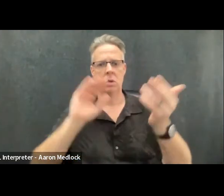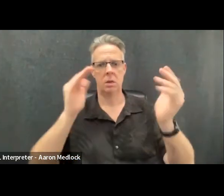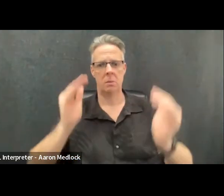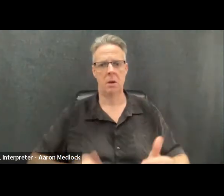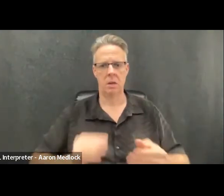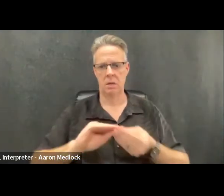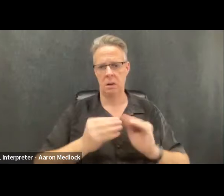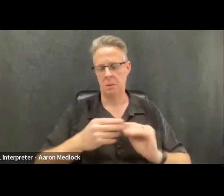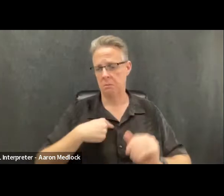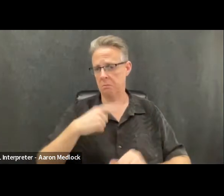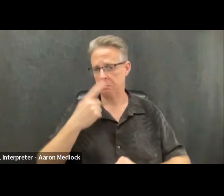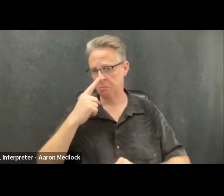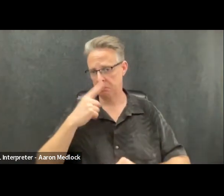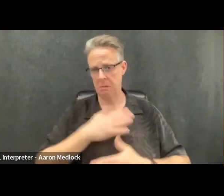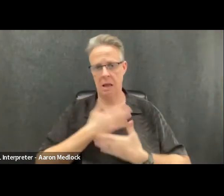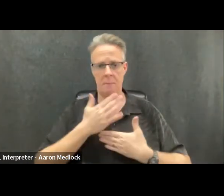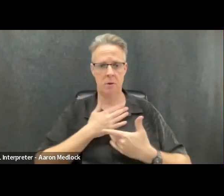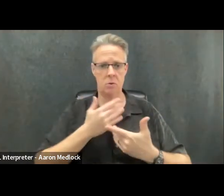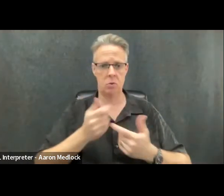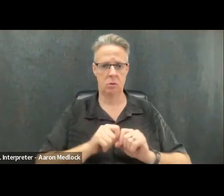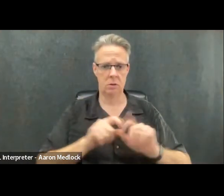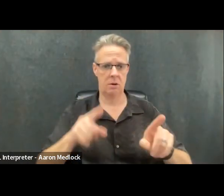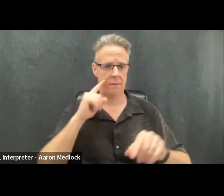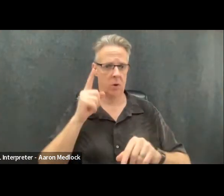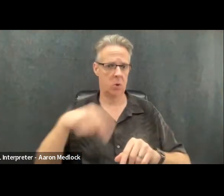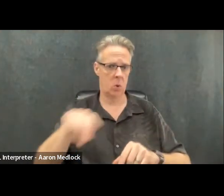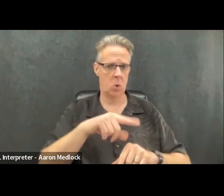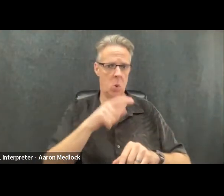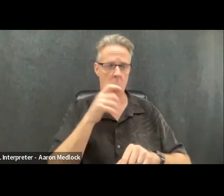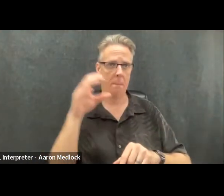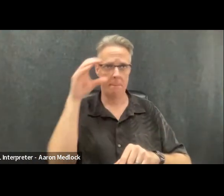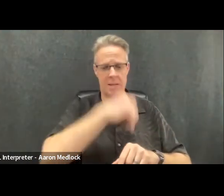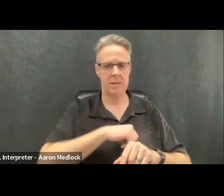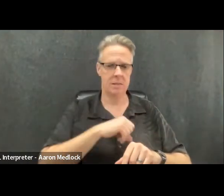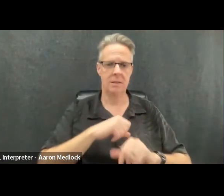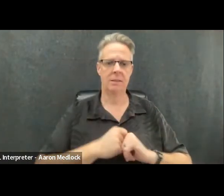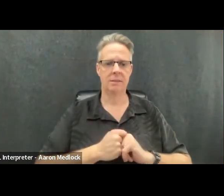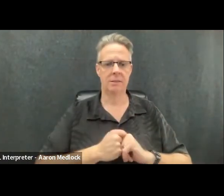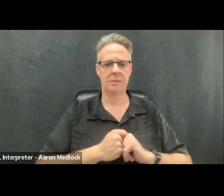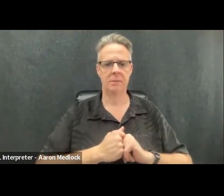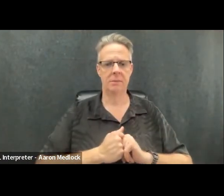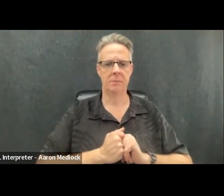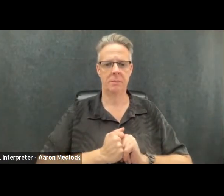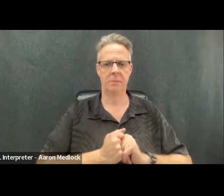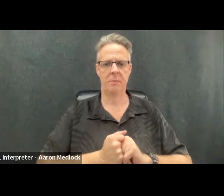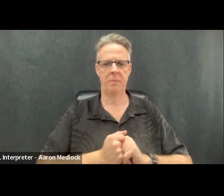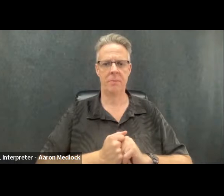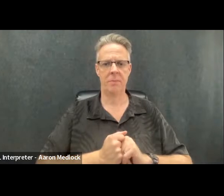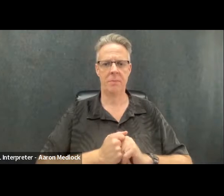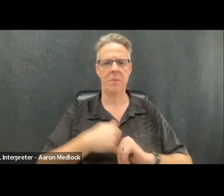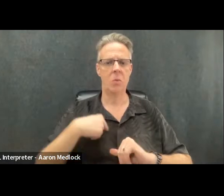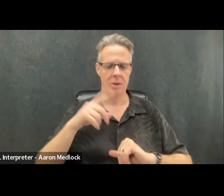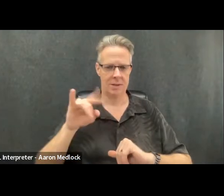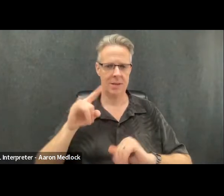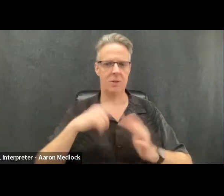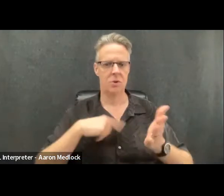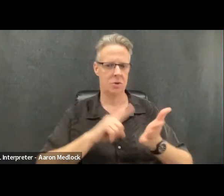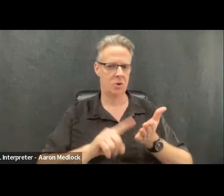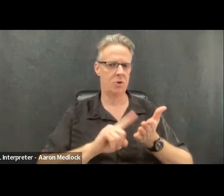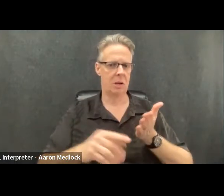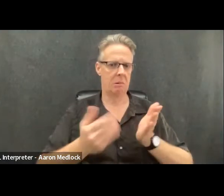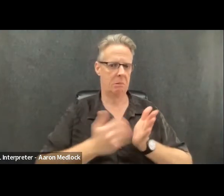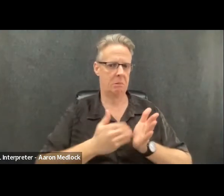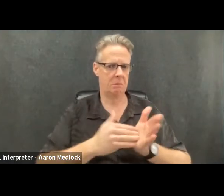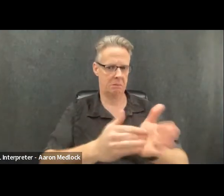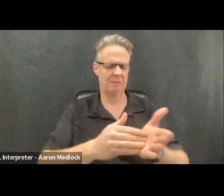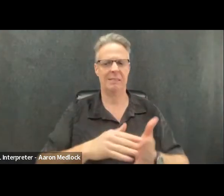Happy to provide that for anyone who missed it. But that is we've checked these over and over.